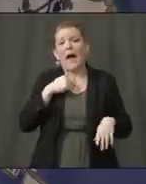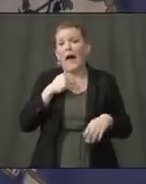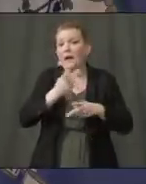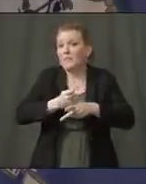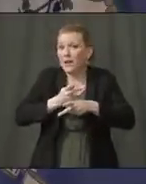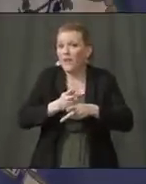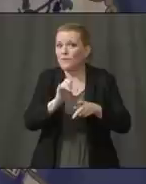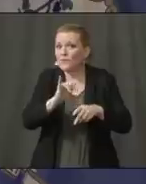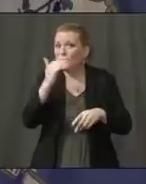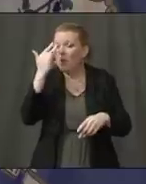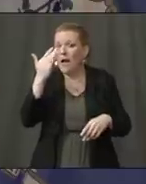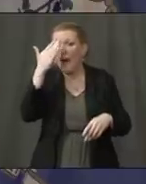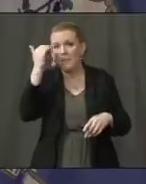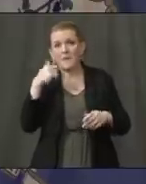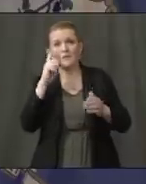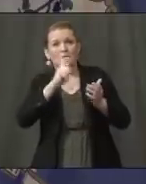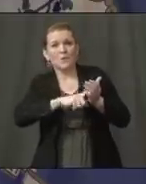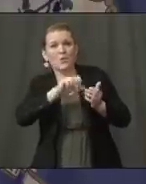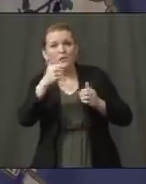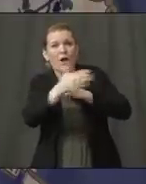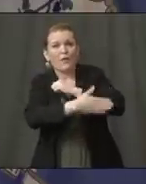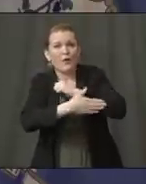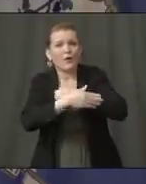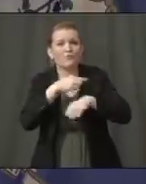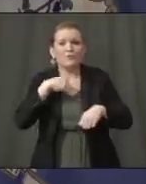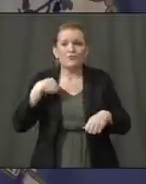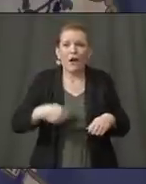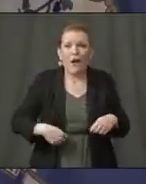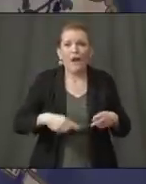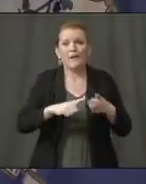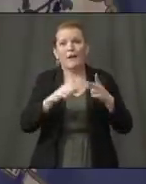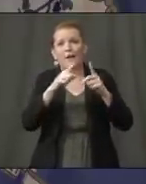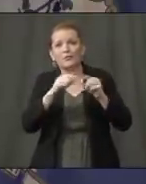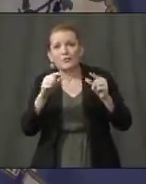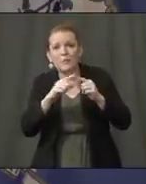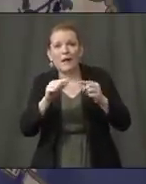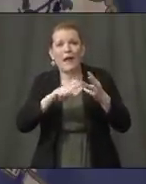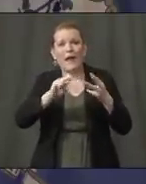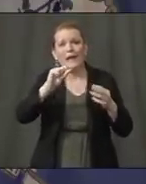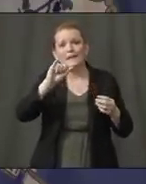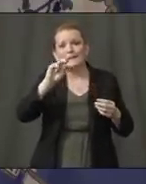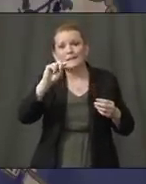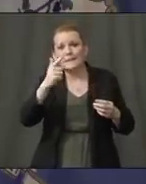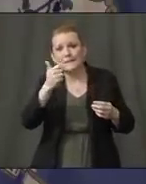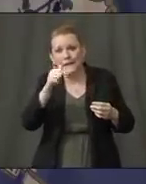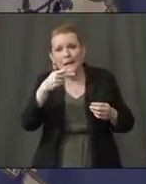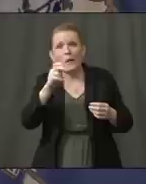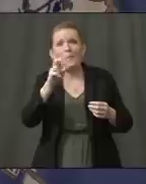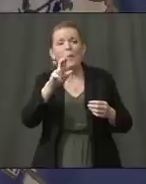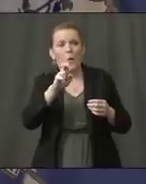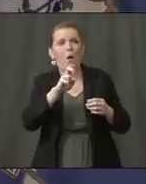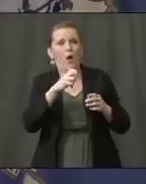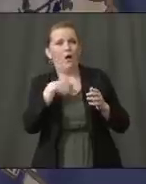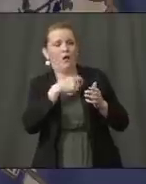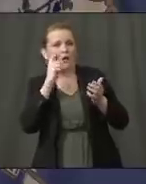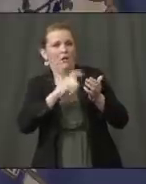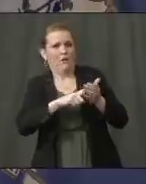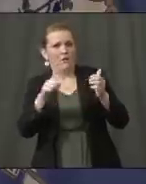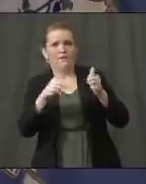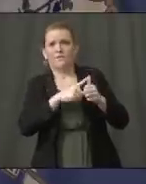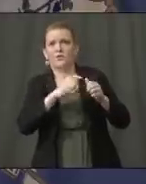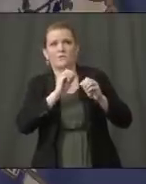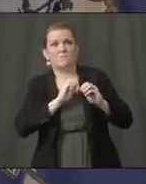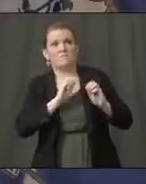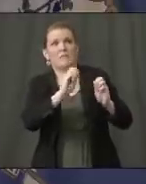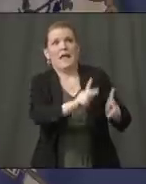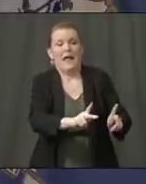time around when they first got into that, and now second time around is maybe they pulled back a little bit on the social distancing